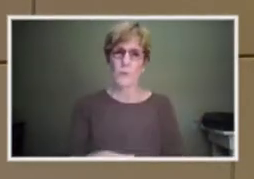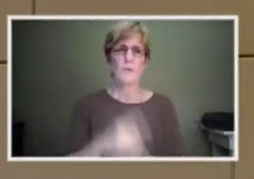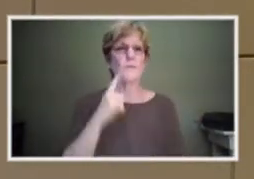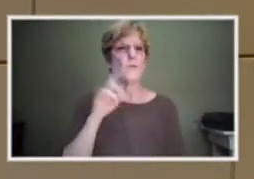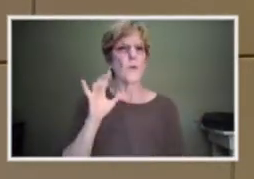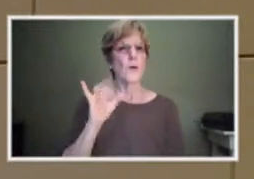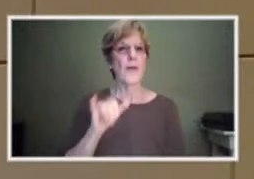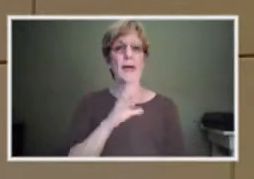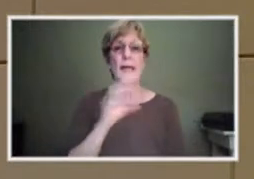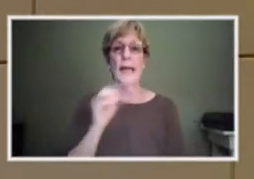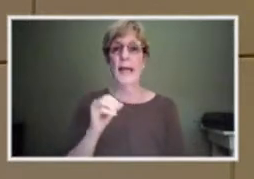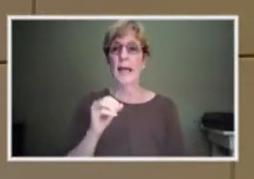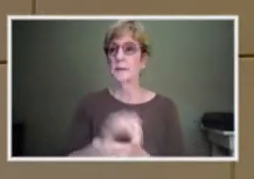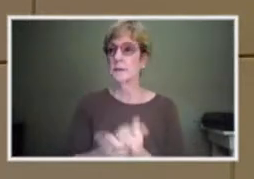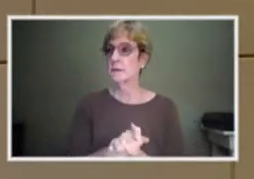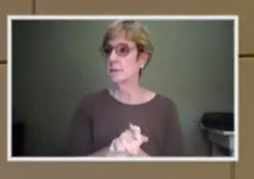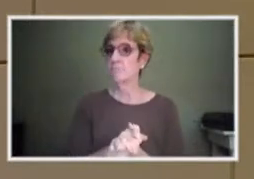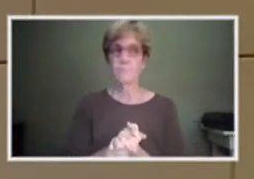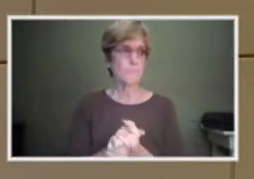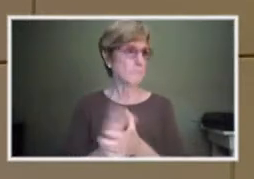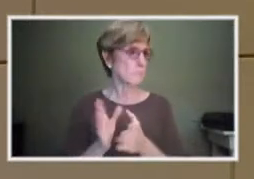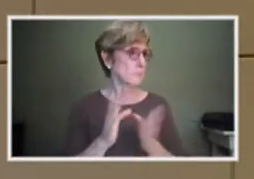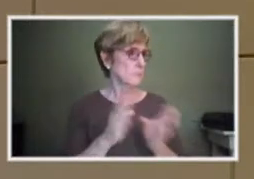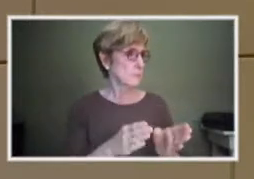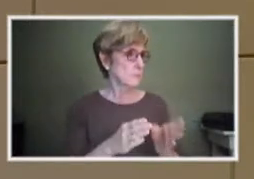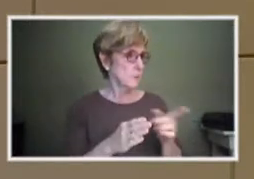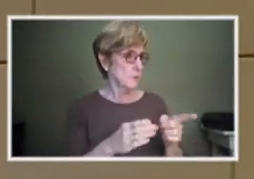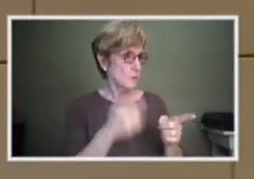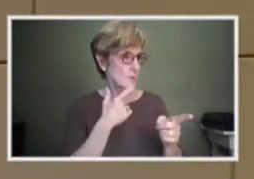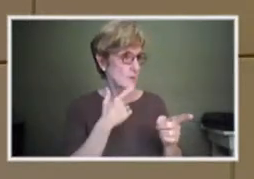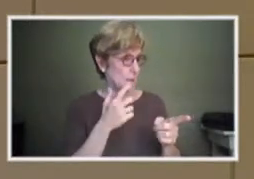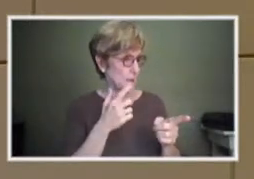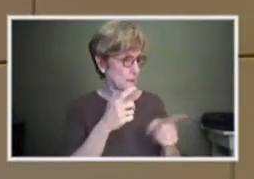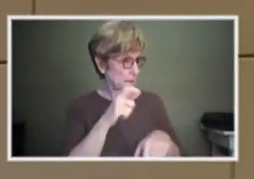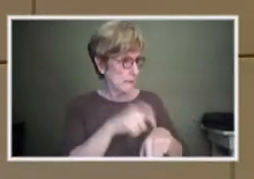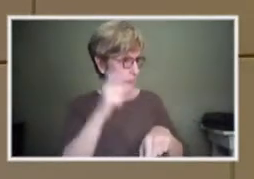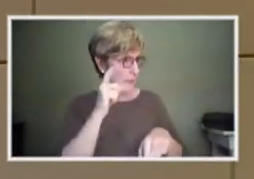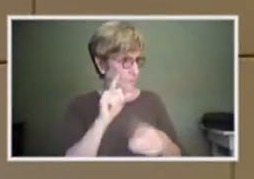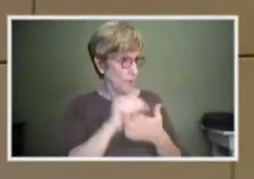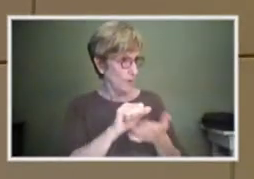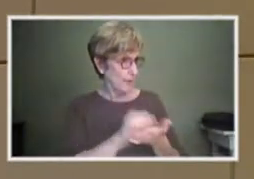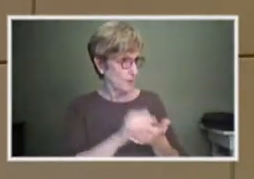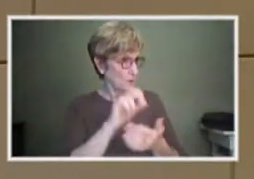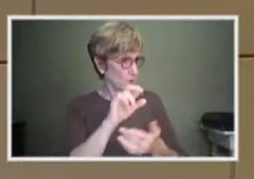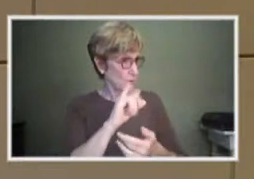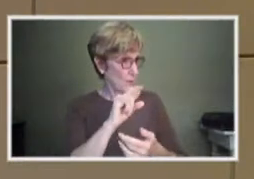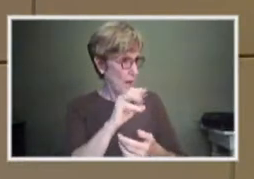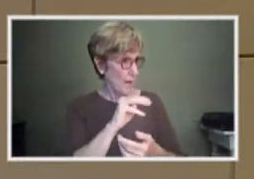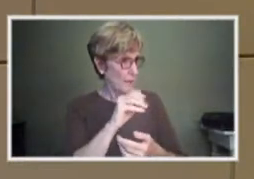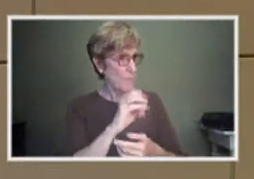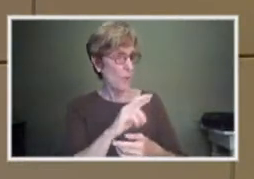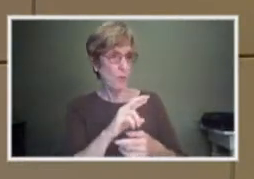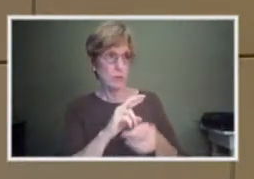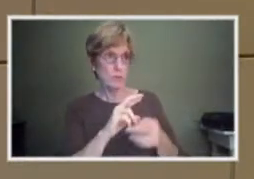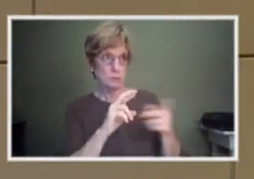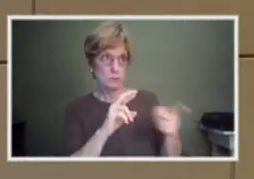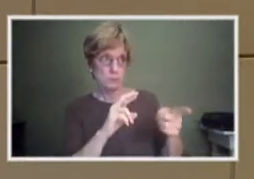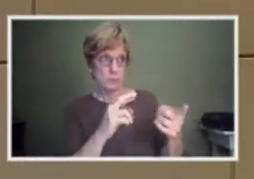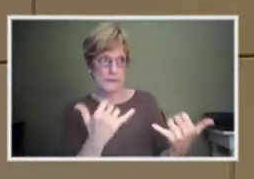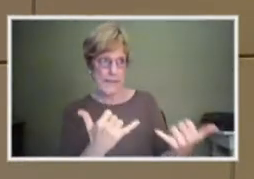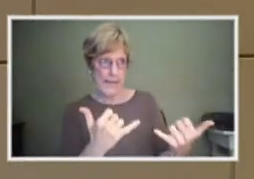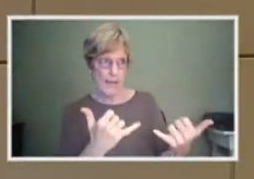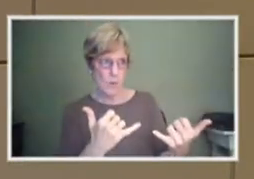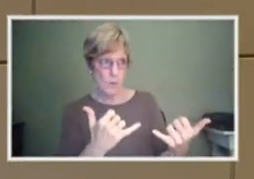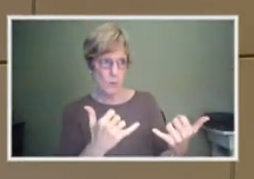And Mr. Jones, I wasn't sure if you were saying at the time for the agenda item or if you'd like to have Mr. Heath right now